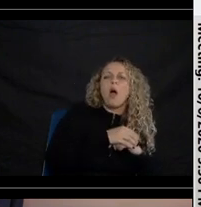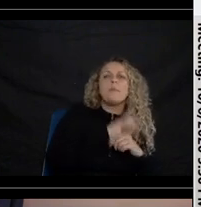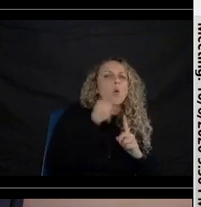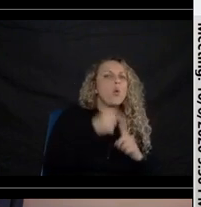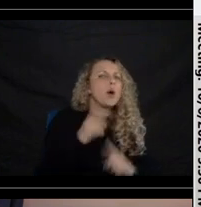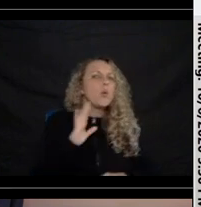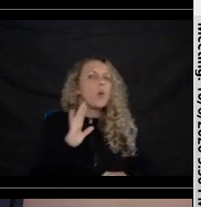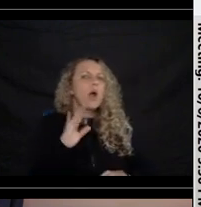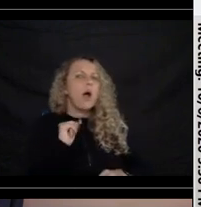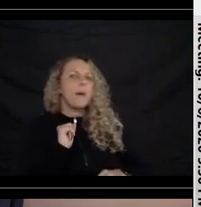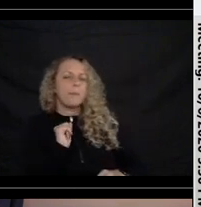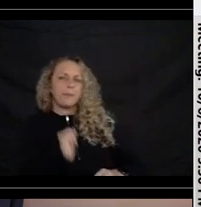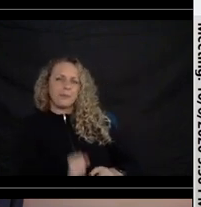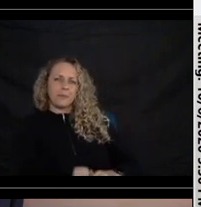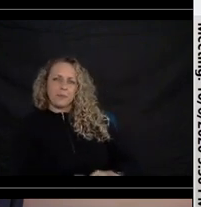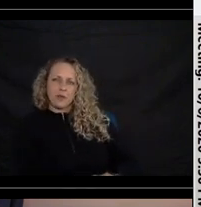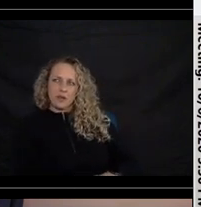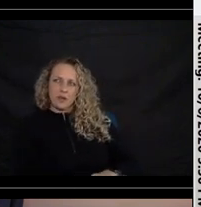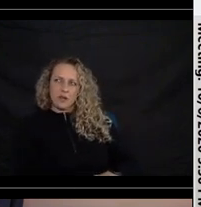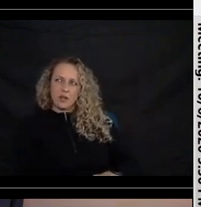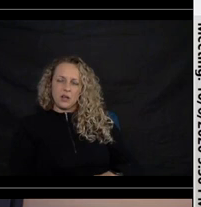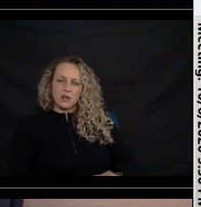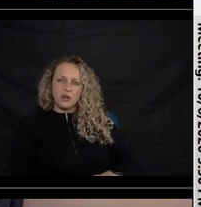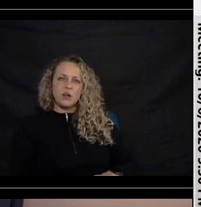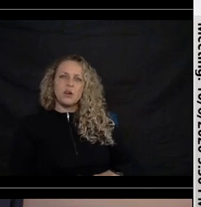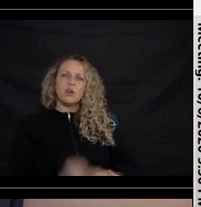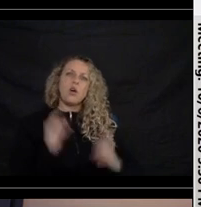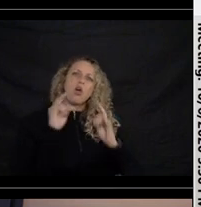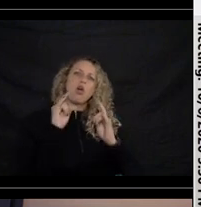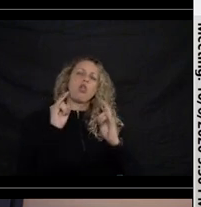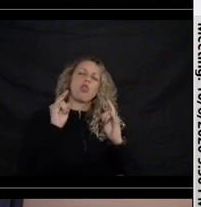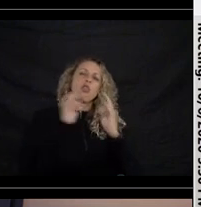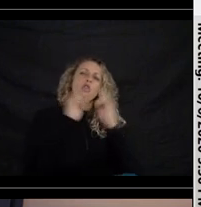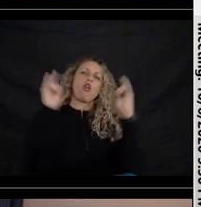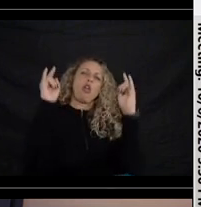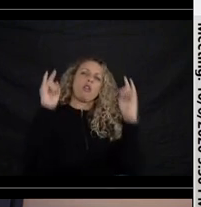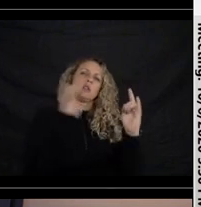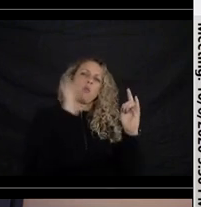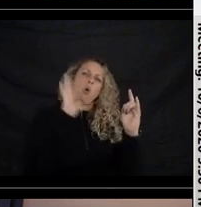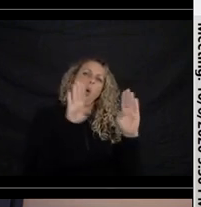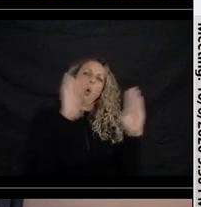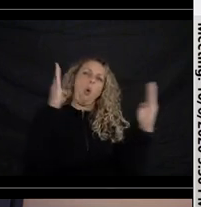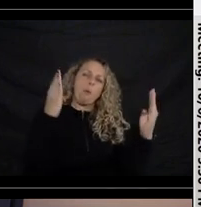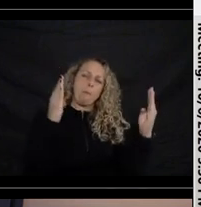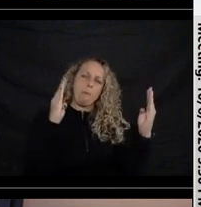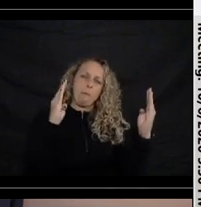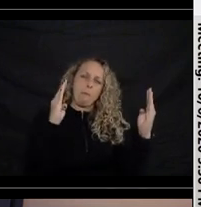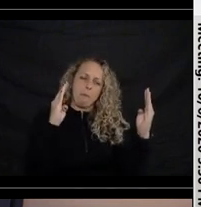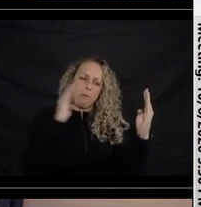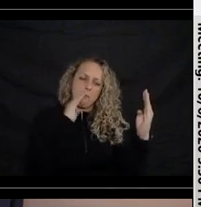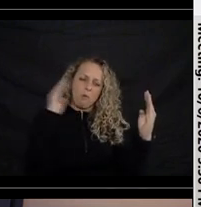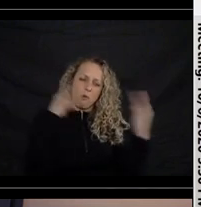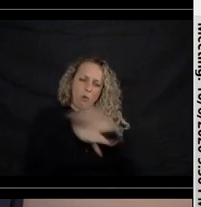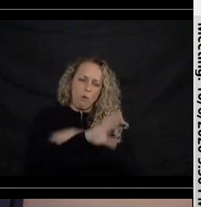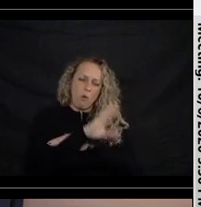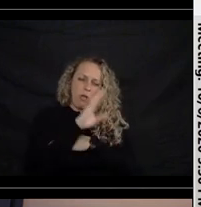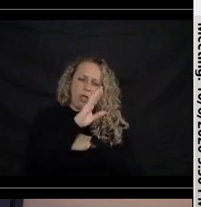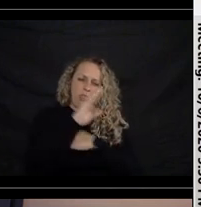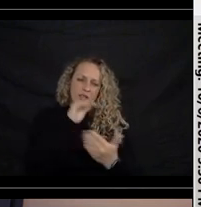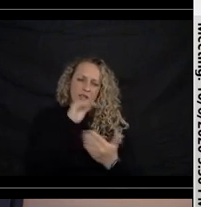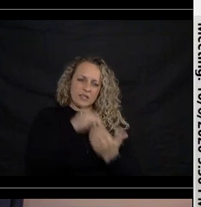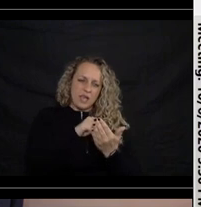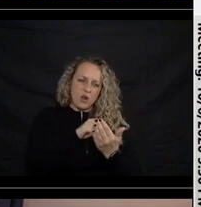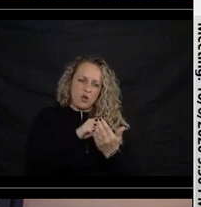will the Carolyn Sims open back up to limit it? Will people be able to come to the Carolyn Sims Center as